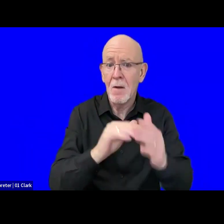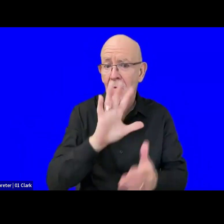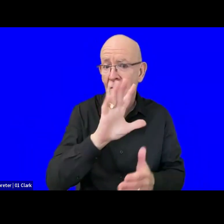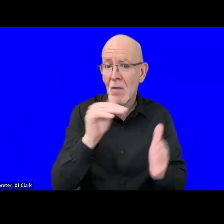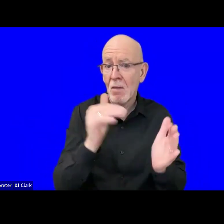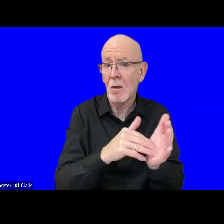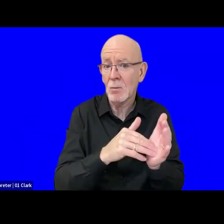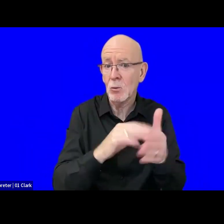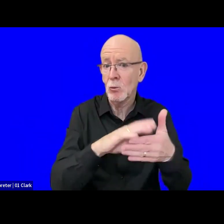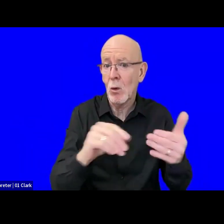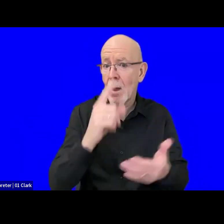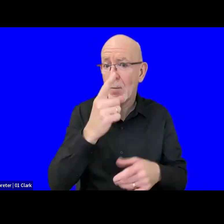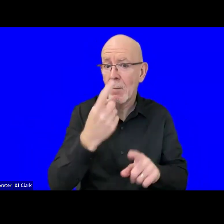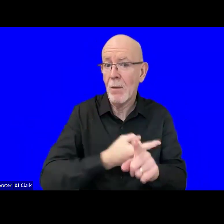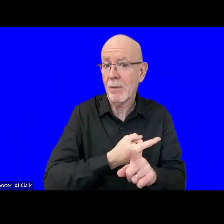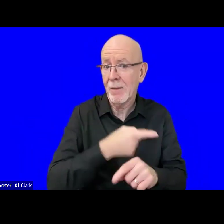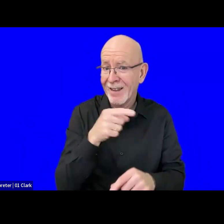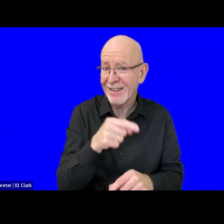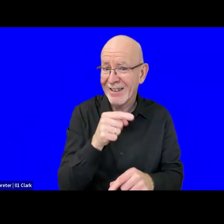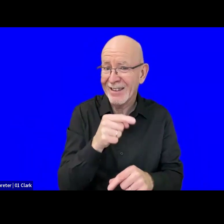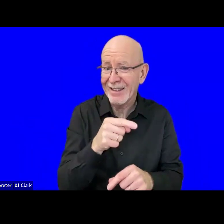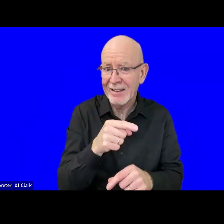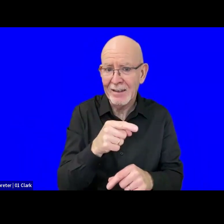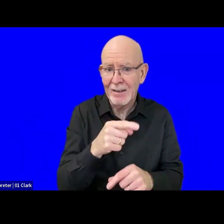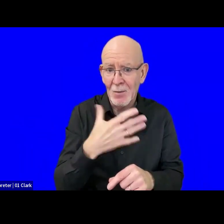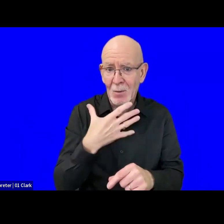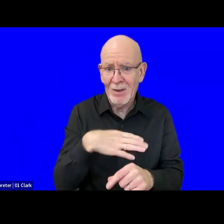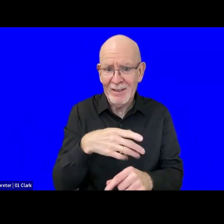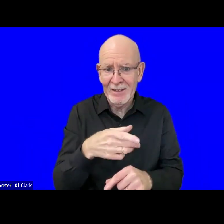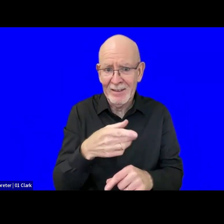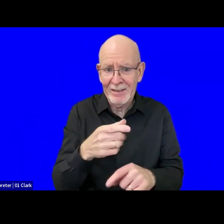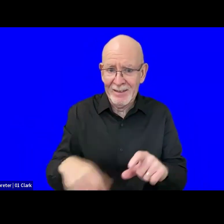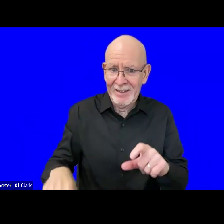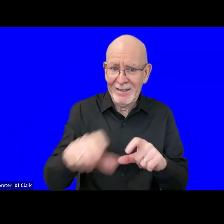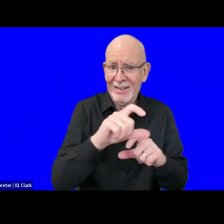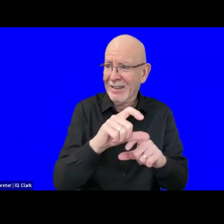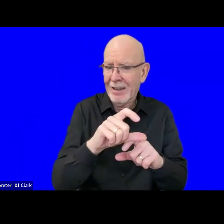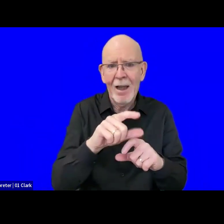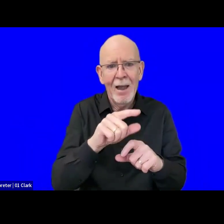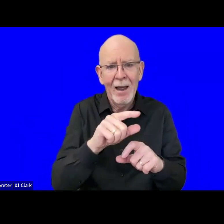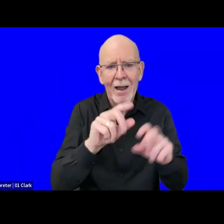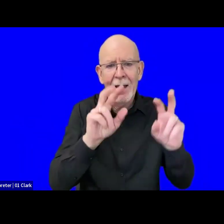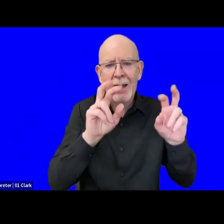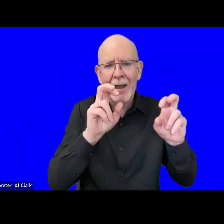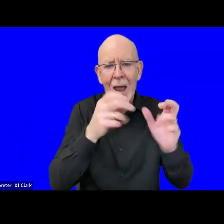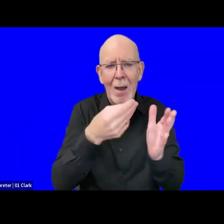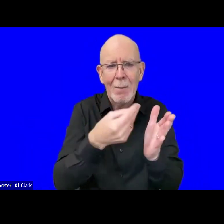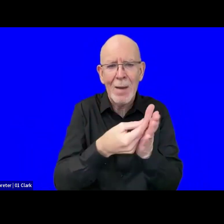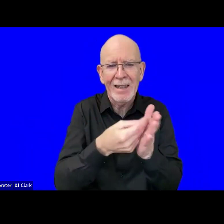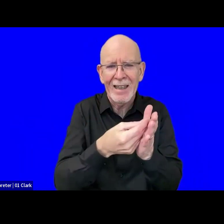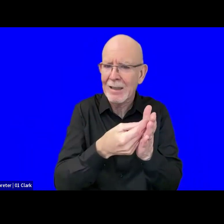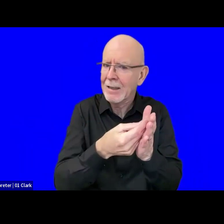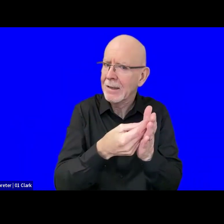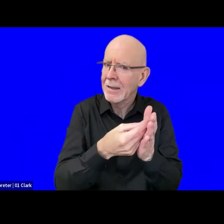money, it can be very dangerous from the point of view for policymakers. So I think the main message, which